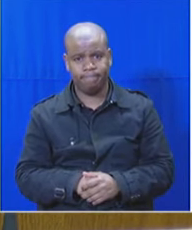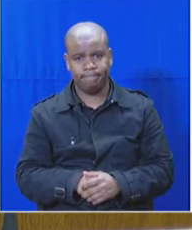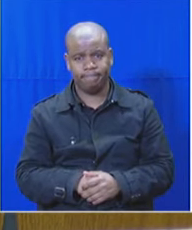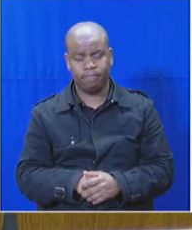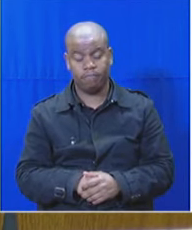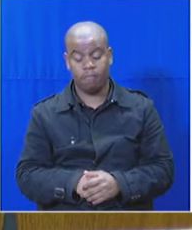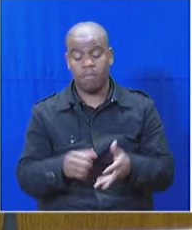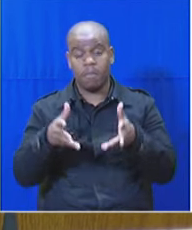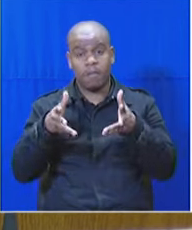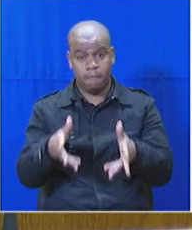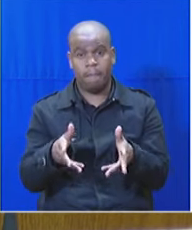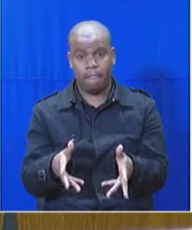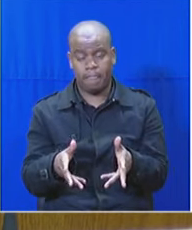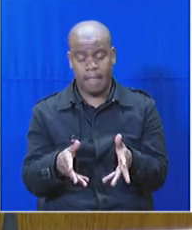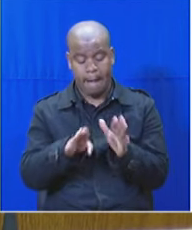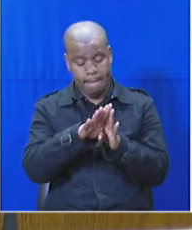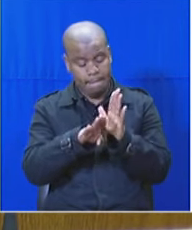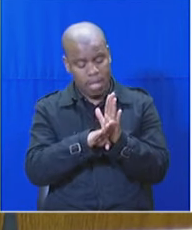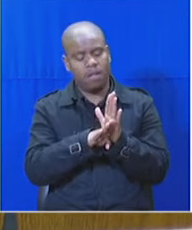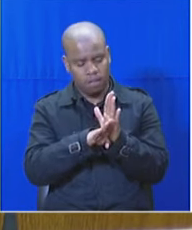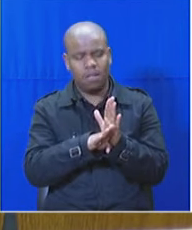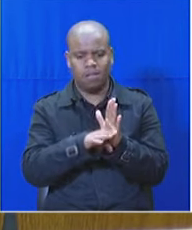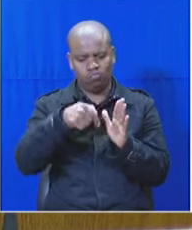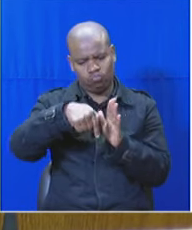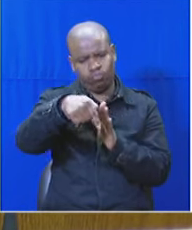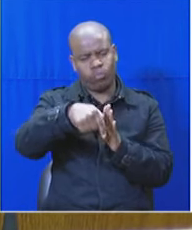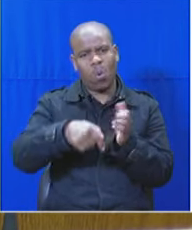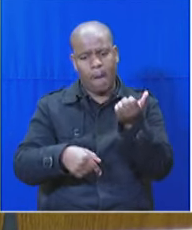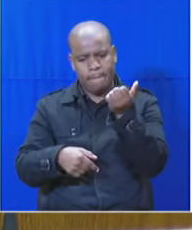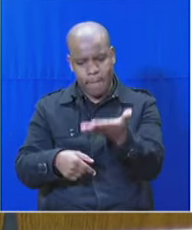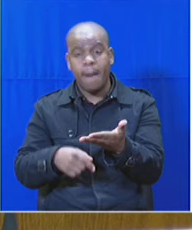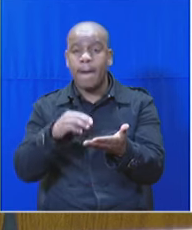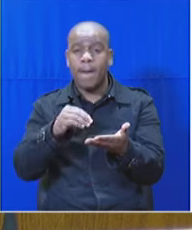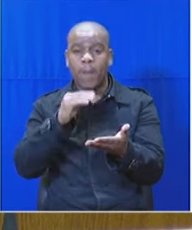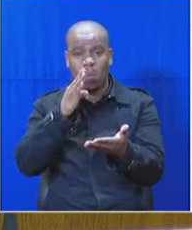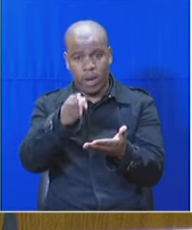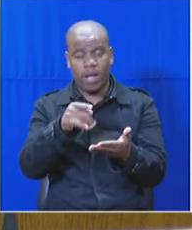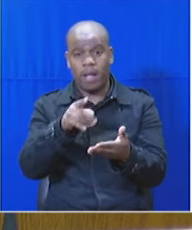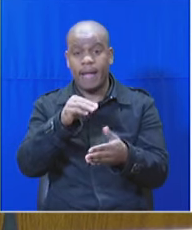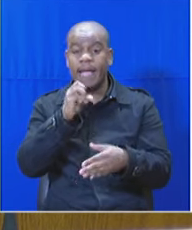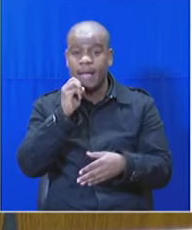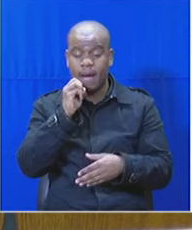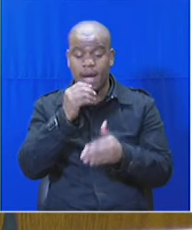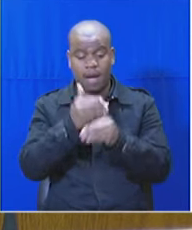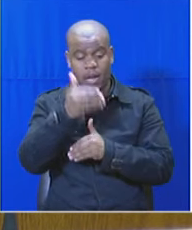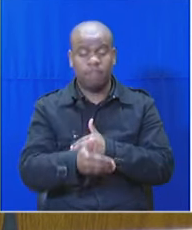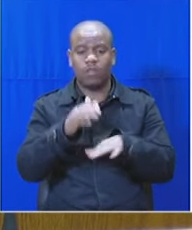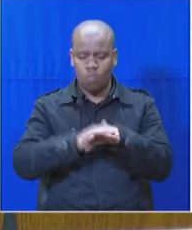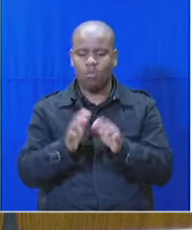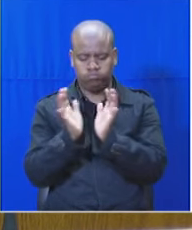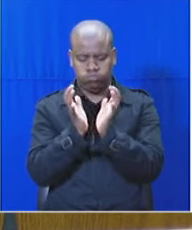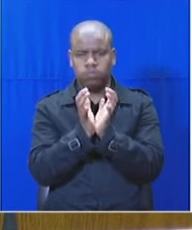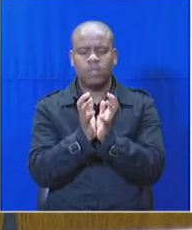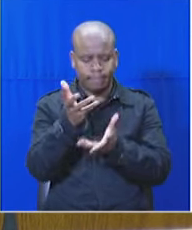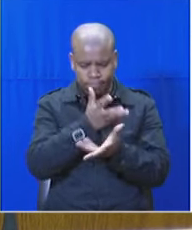In this regard, a bill will be submitted to this House as soon as consultations with all interested parties have been completed and a